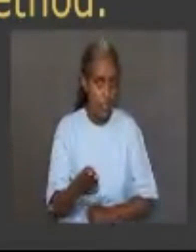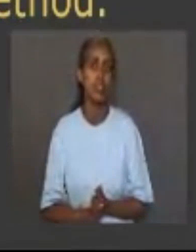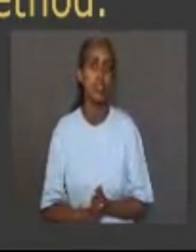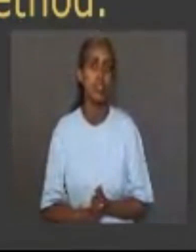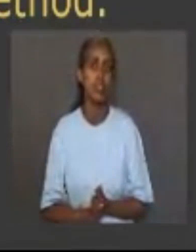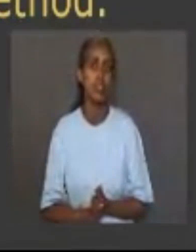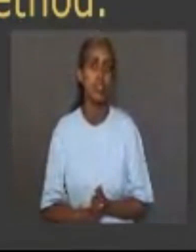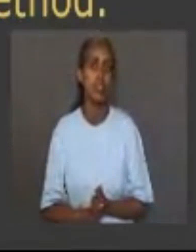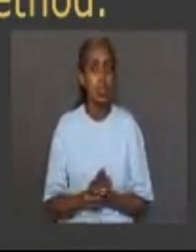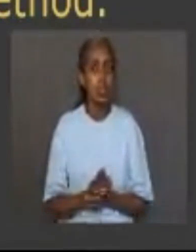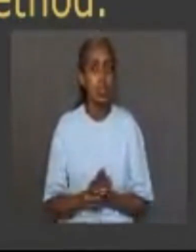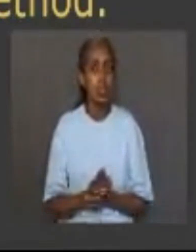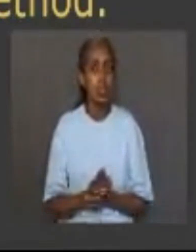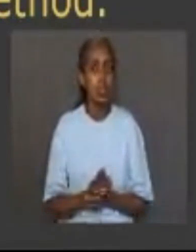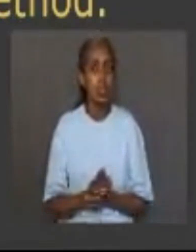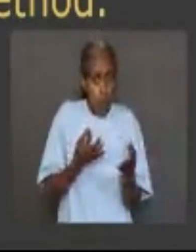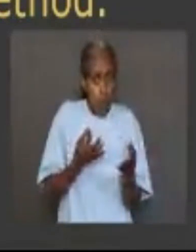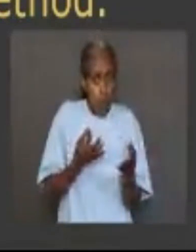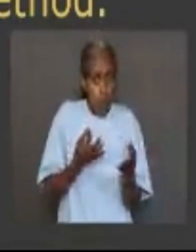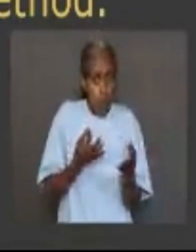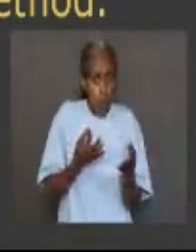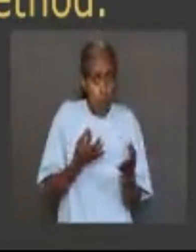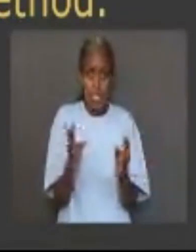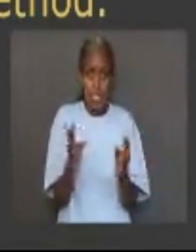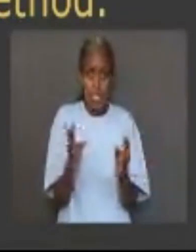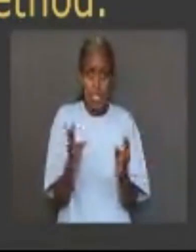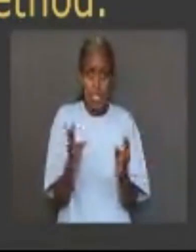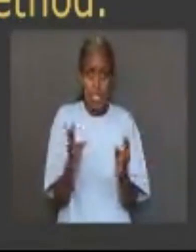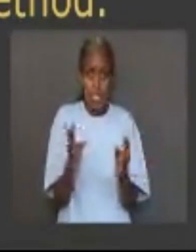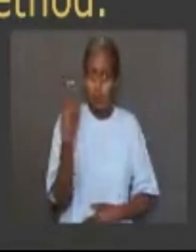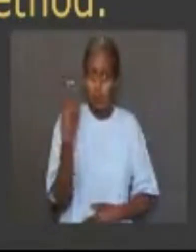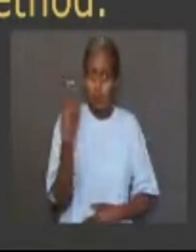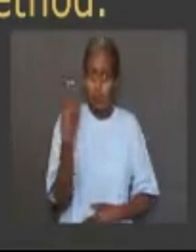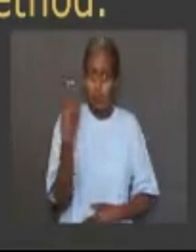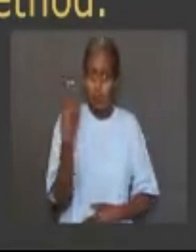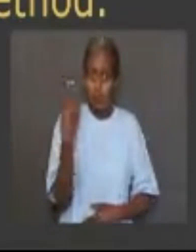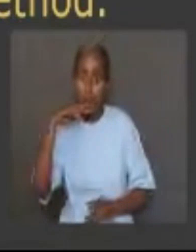also express the set using the verbal method?